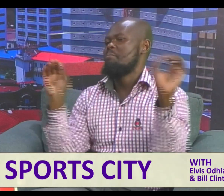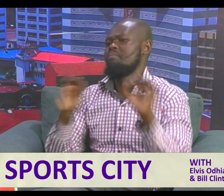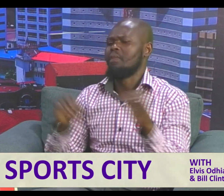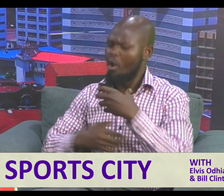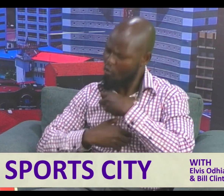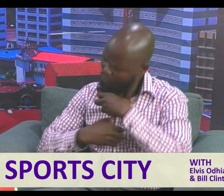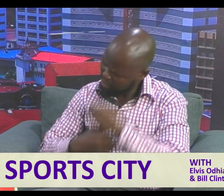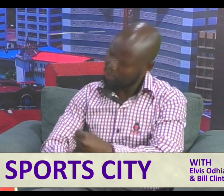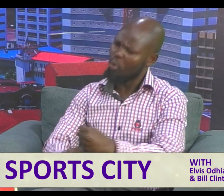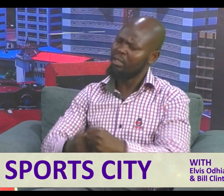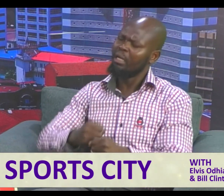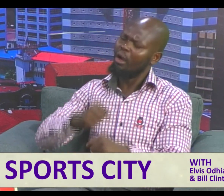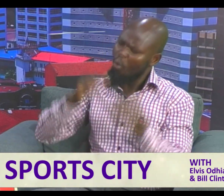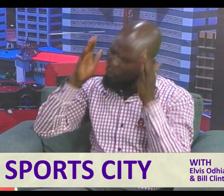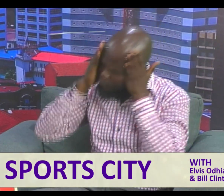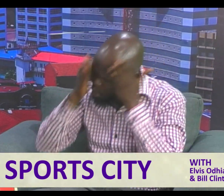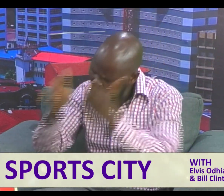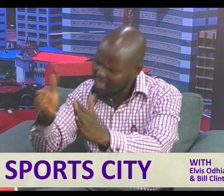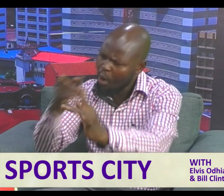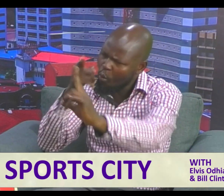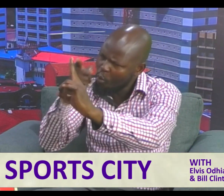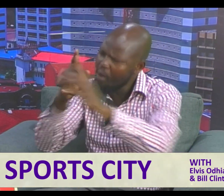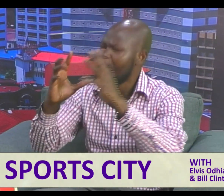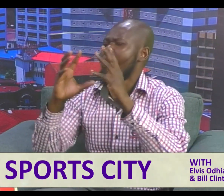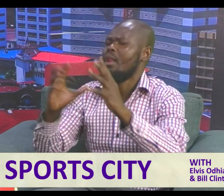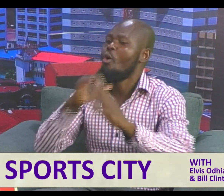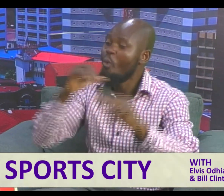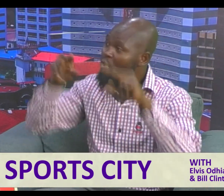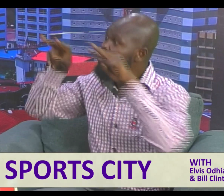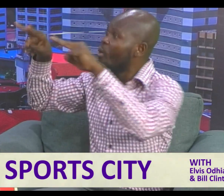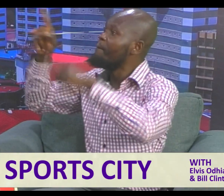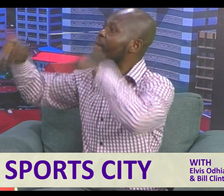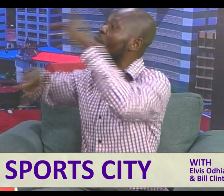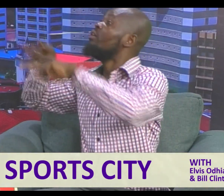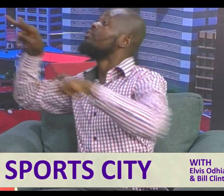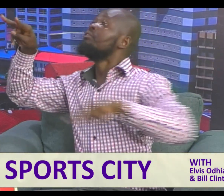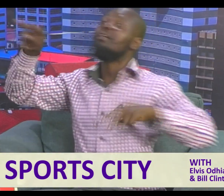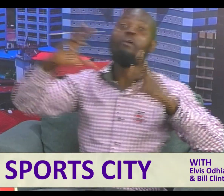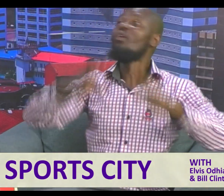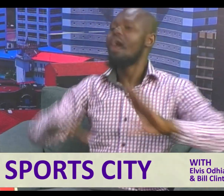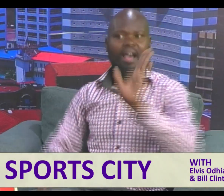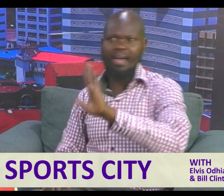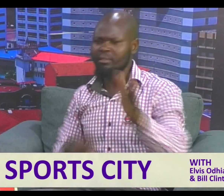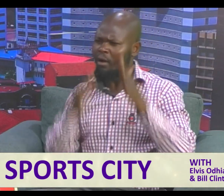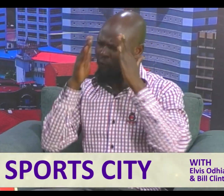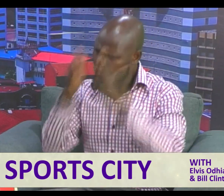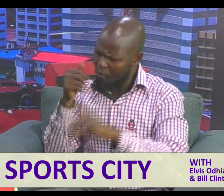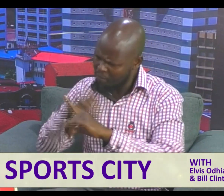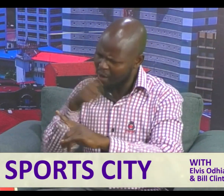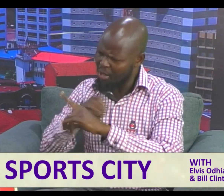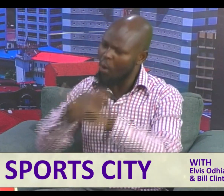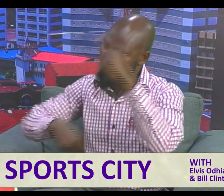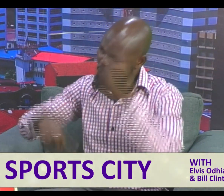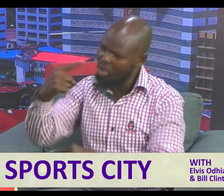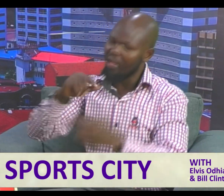the KPL and you're showing confidence. You don't have that pride. You have that aim and goal of where you want to go. Right. So